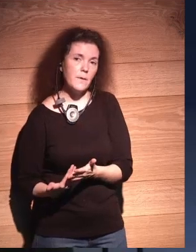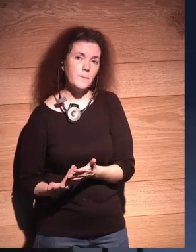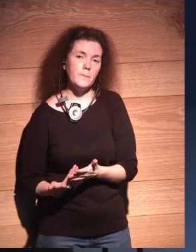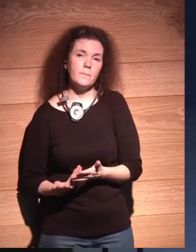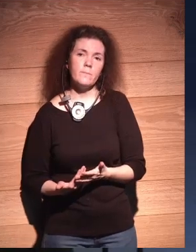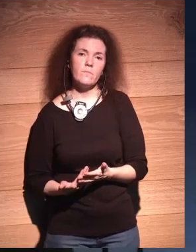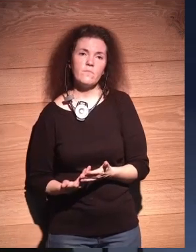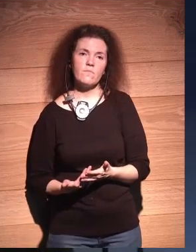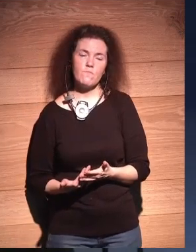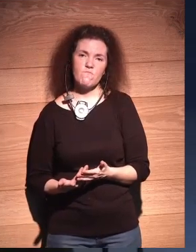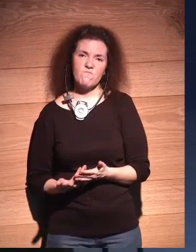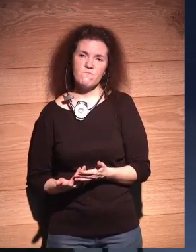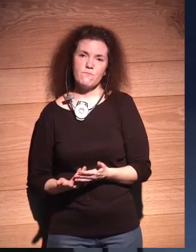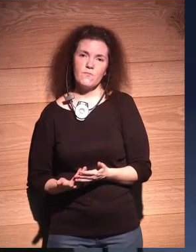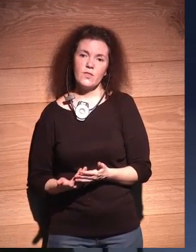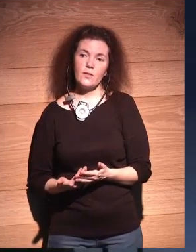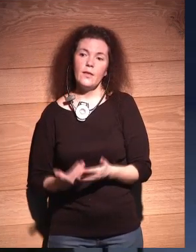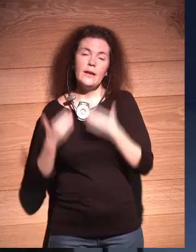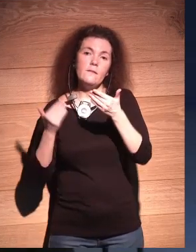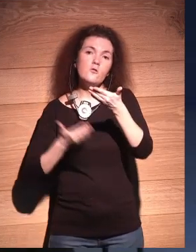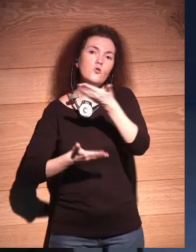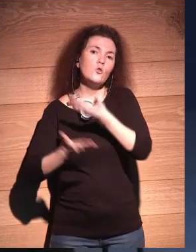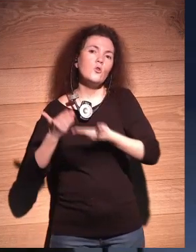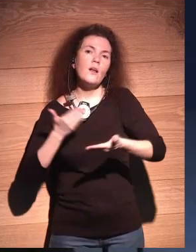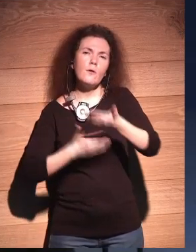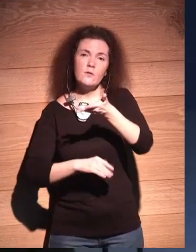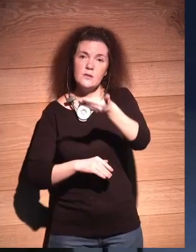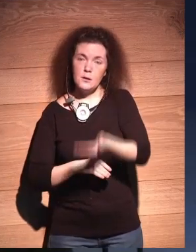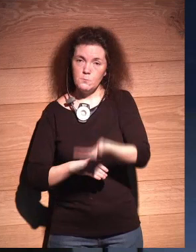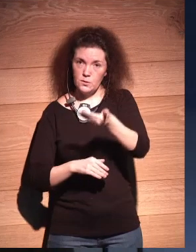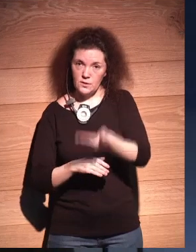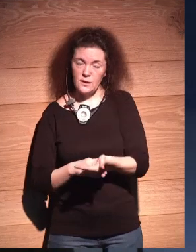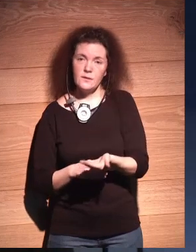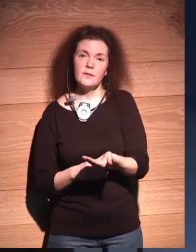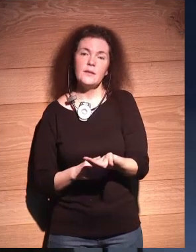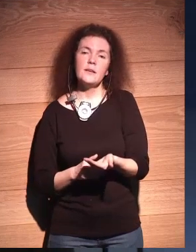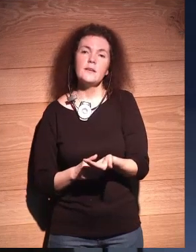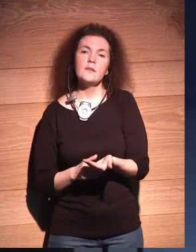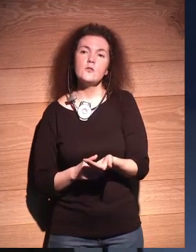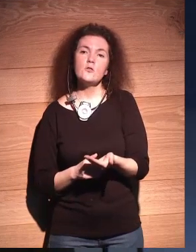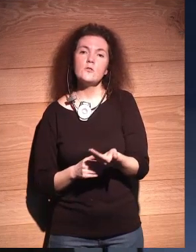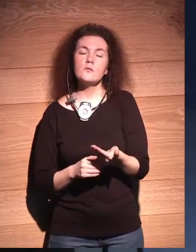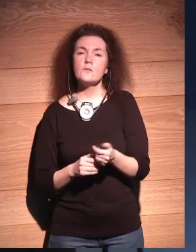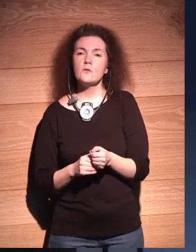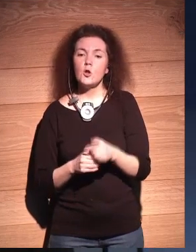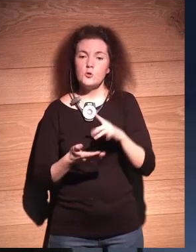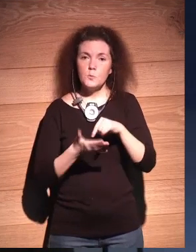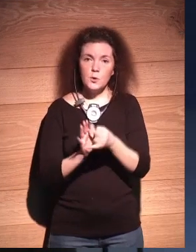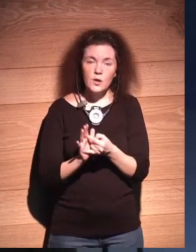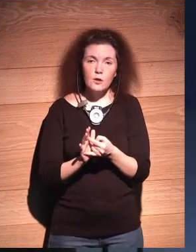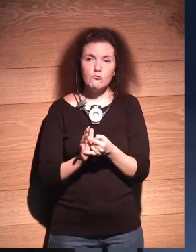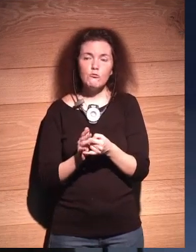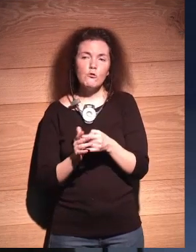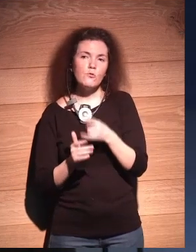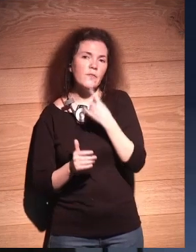big collaborations, maybe the assignments or the difficulties that you said that you can have because your idea is too radical